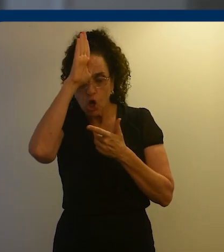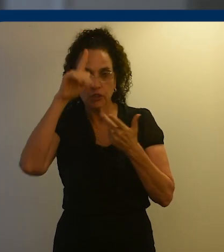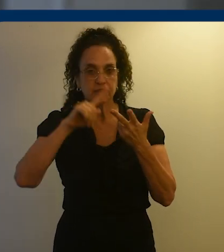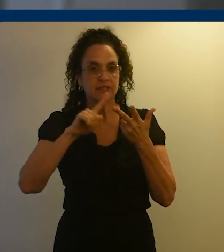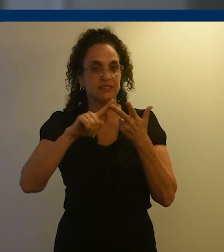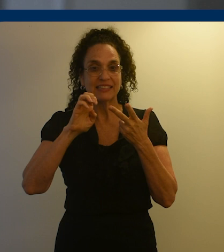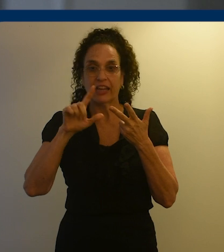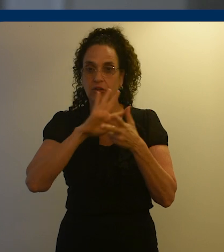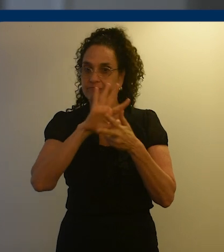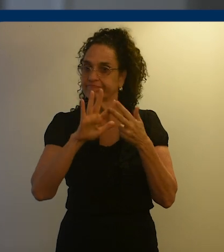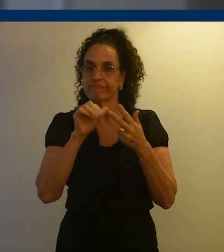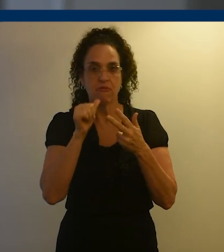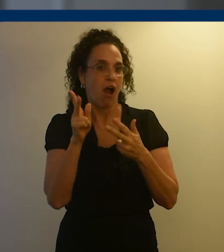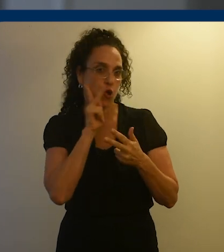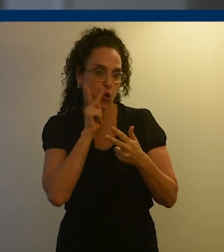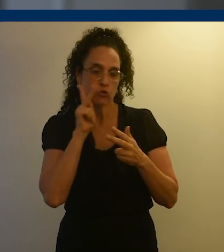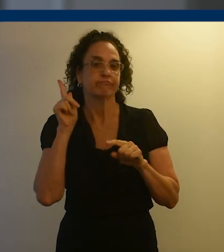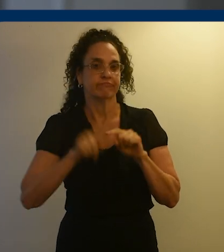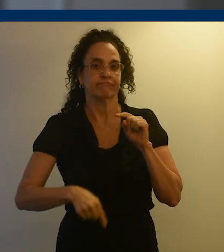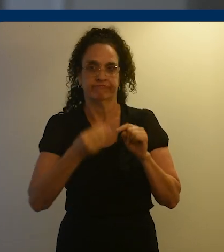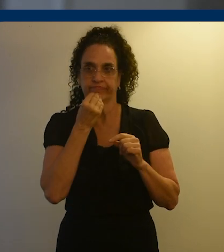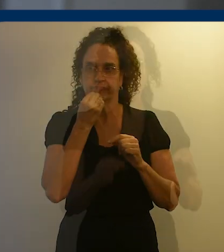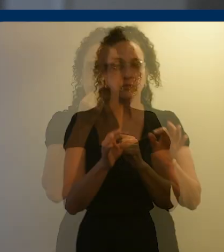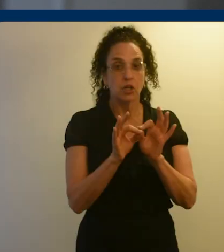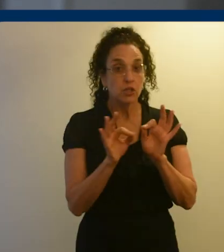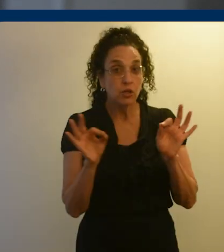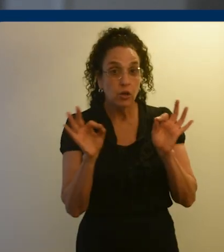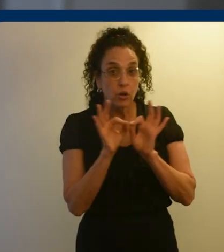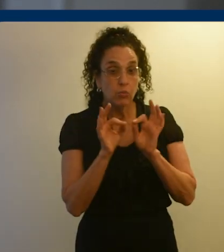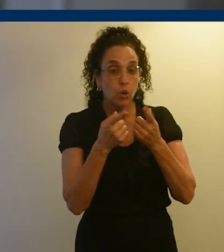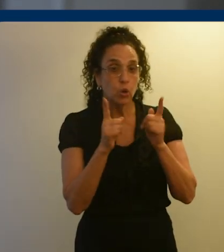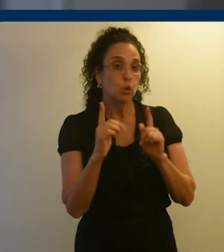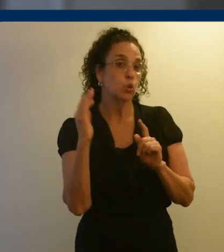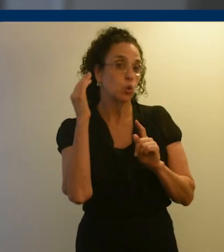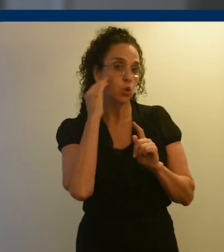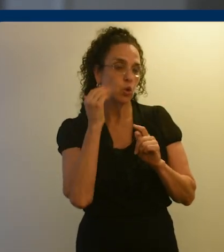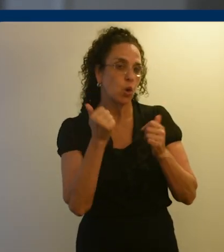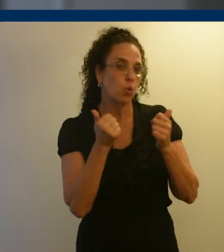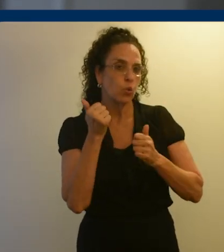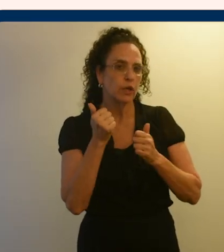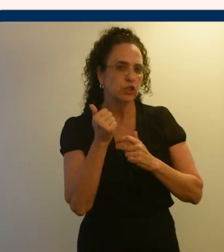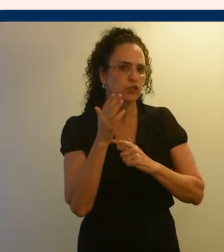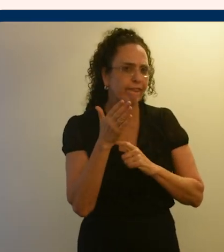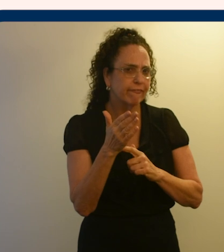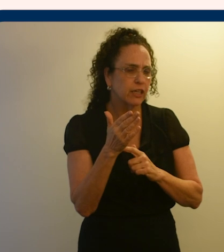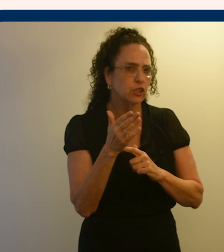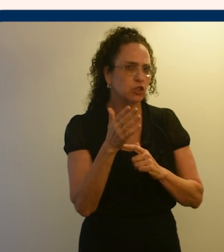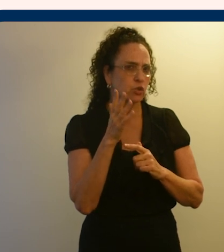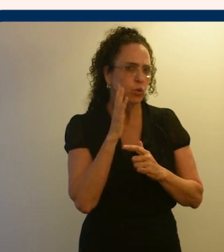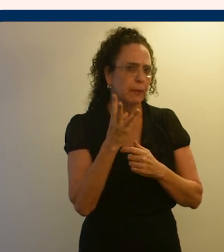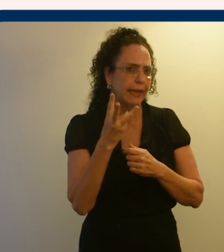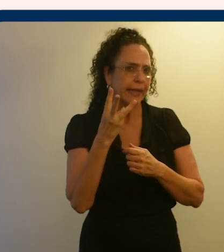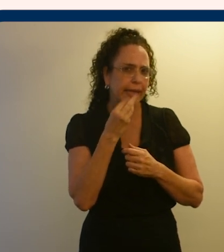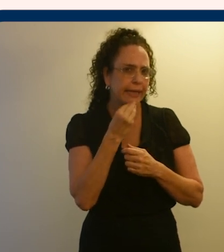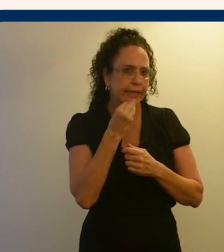So make sure that you know which fish is in the sushi that you are about to eat.